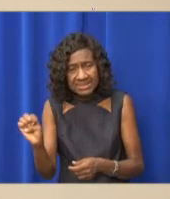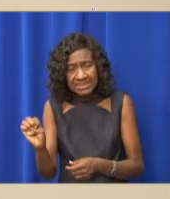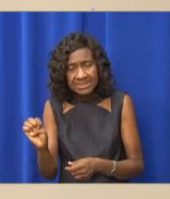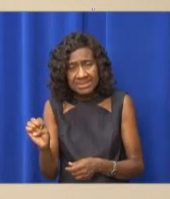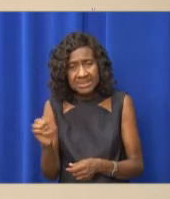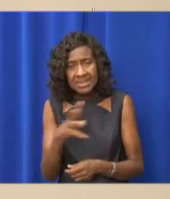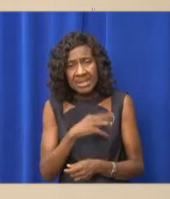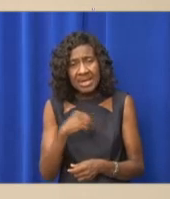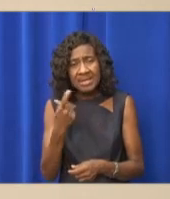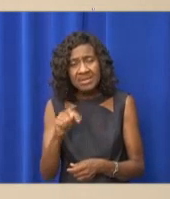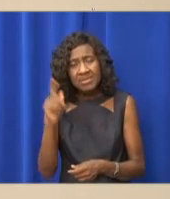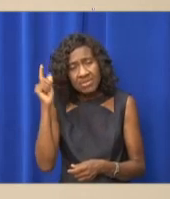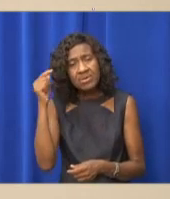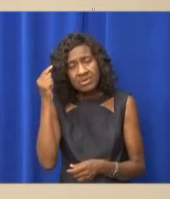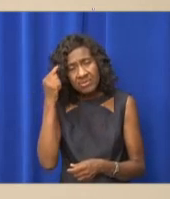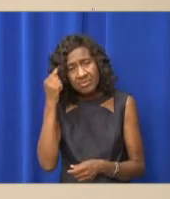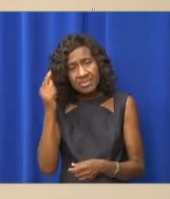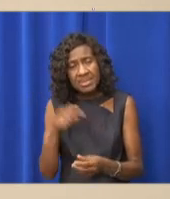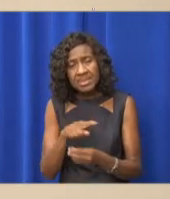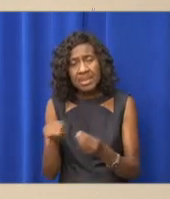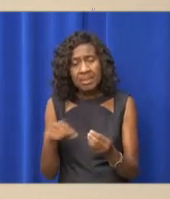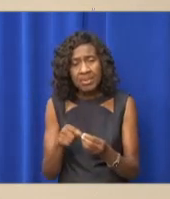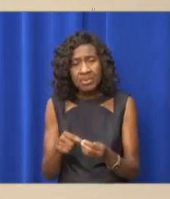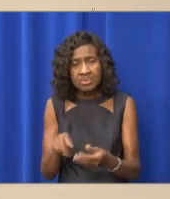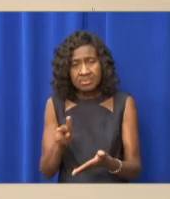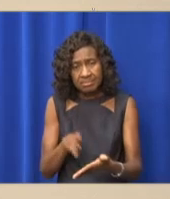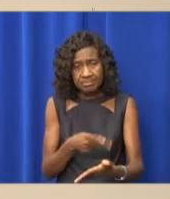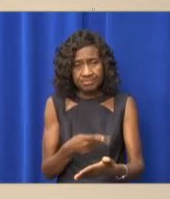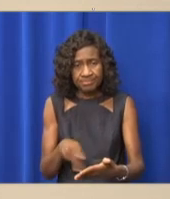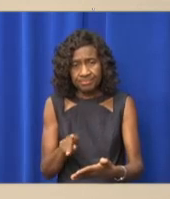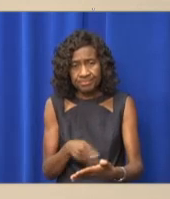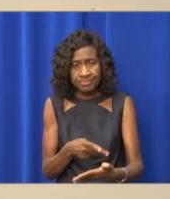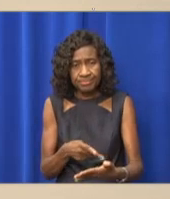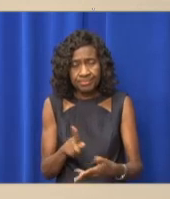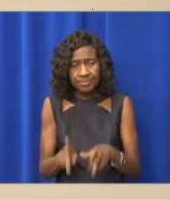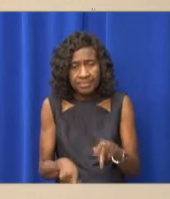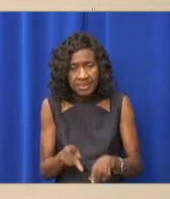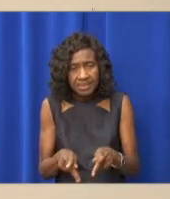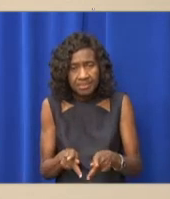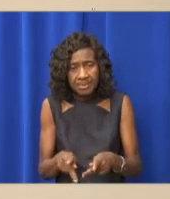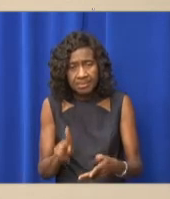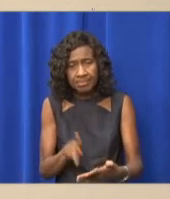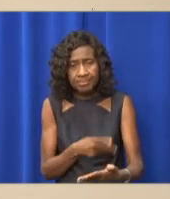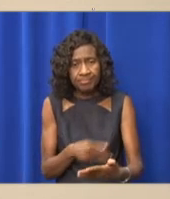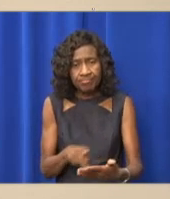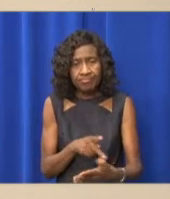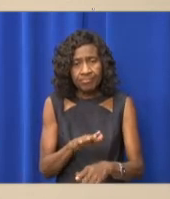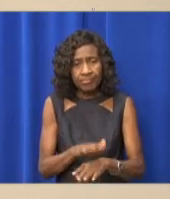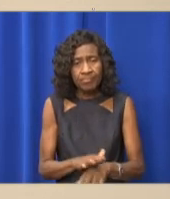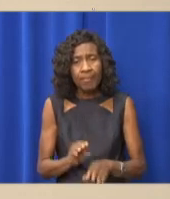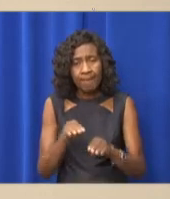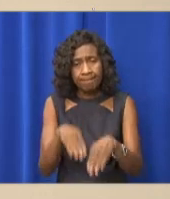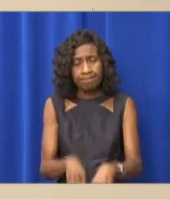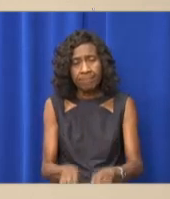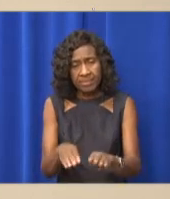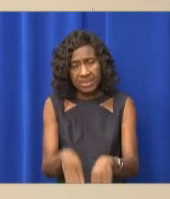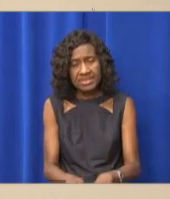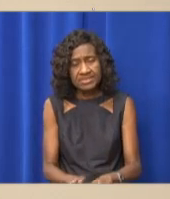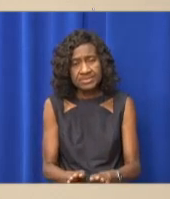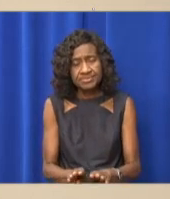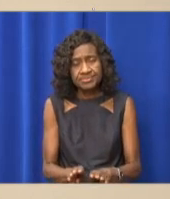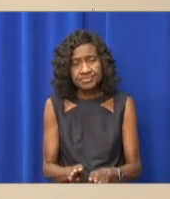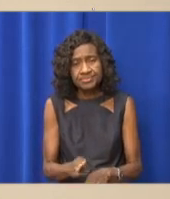partying, for lack of a better word, or encouraging the sort of partying